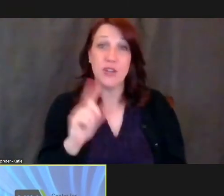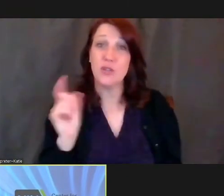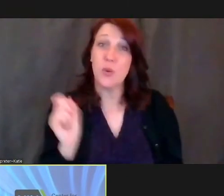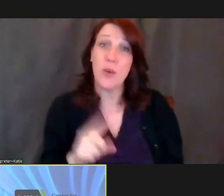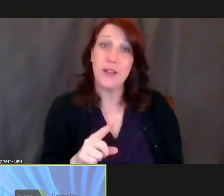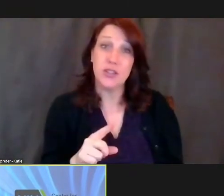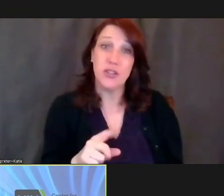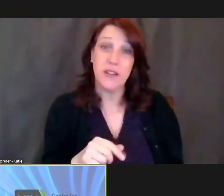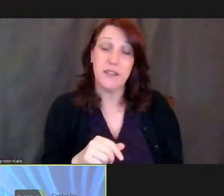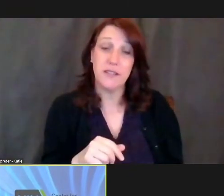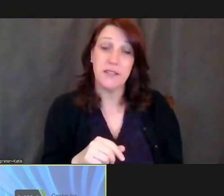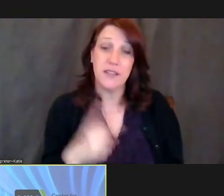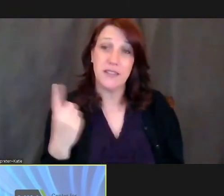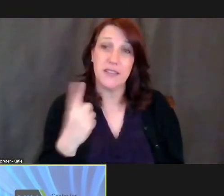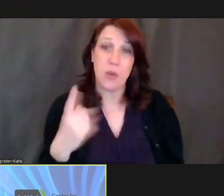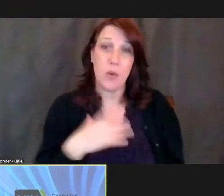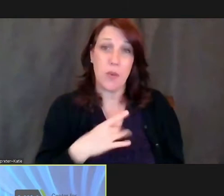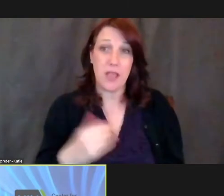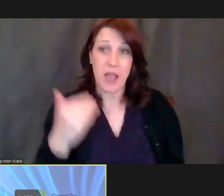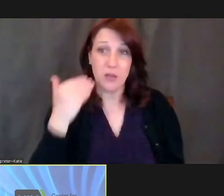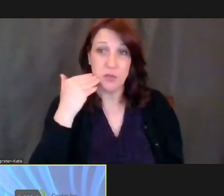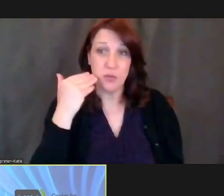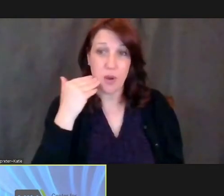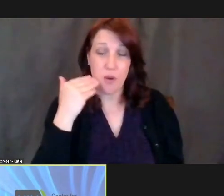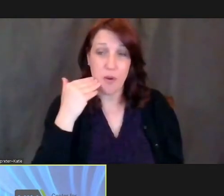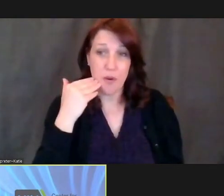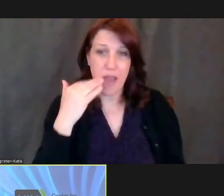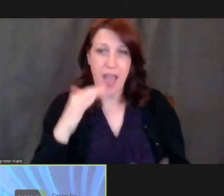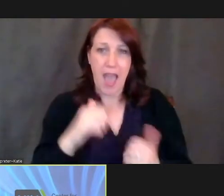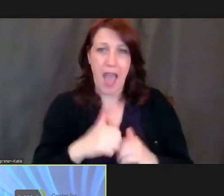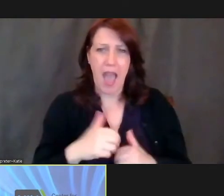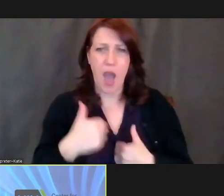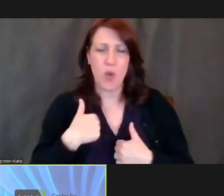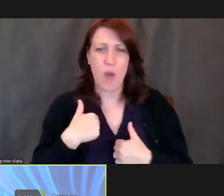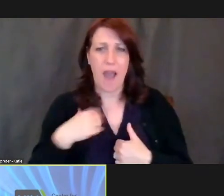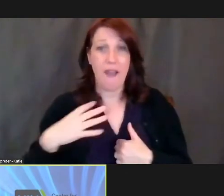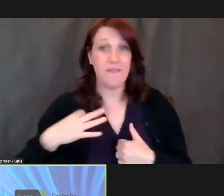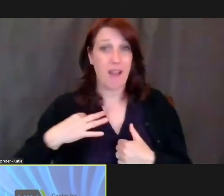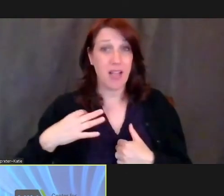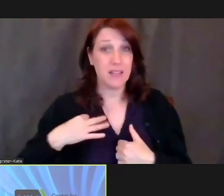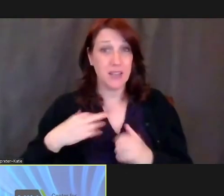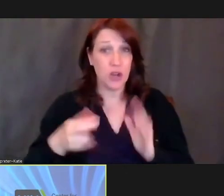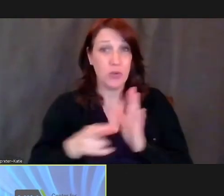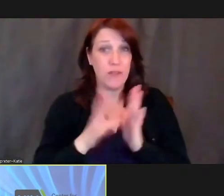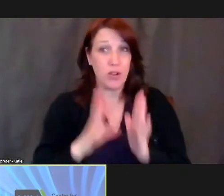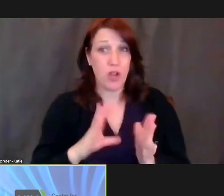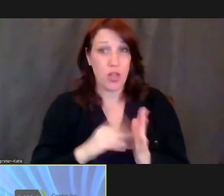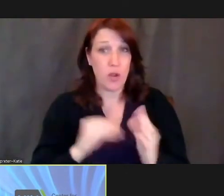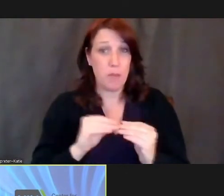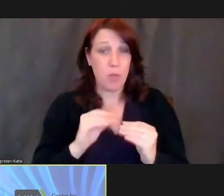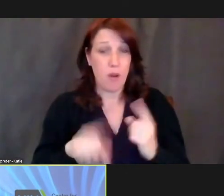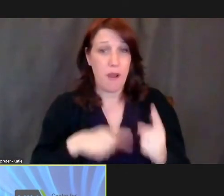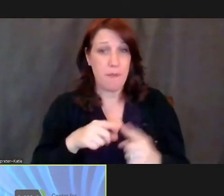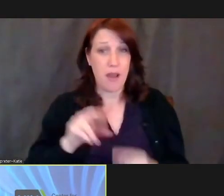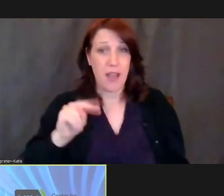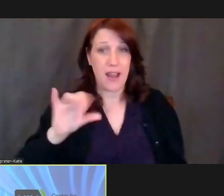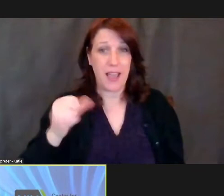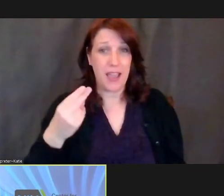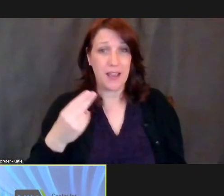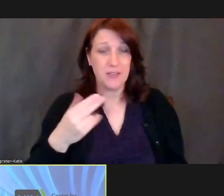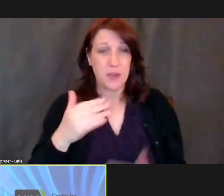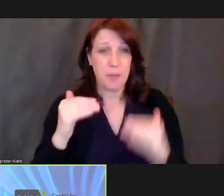question, someone would like to know, how do I volunteer as a reviewer to learn more about the NIH peer review